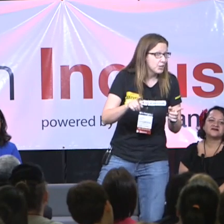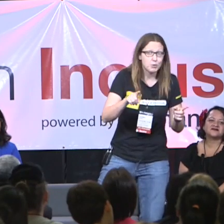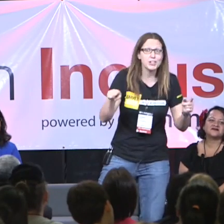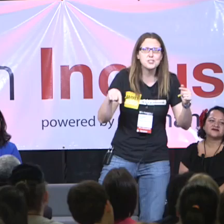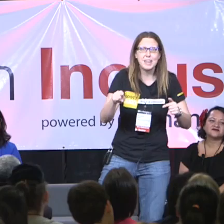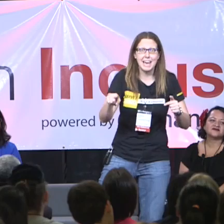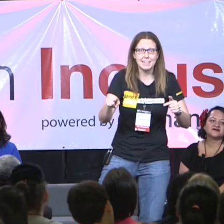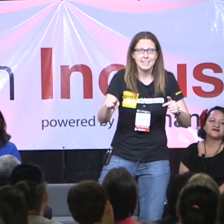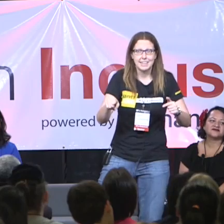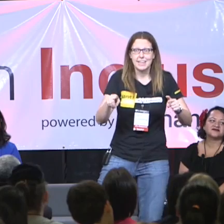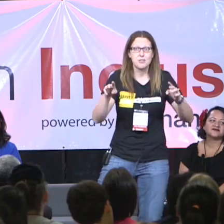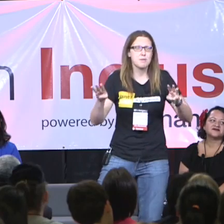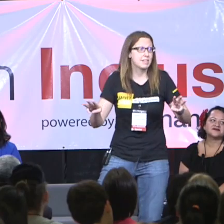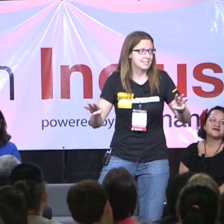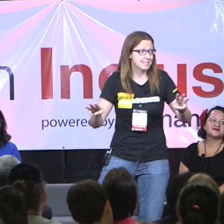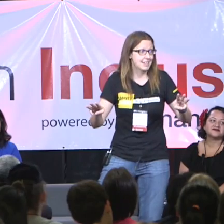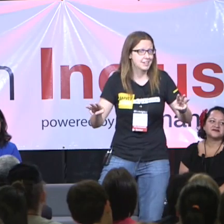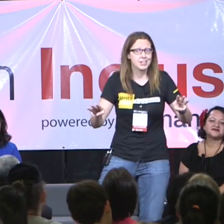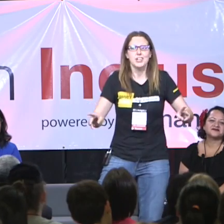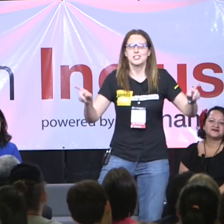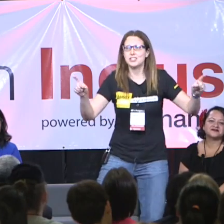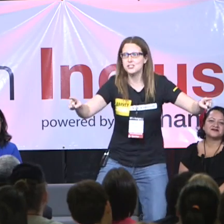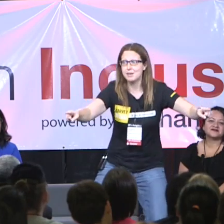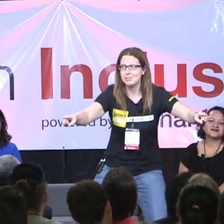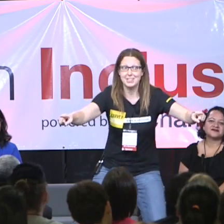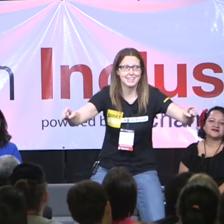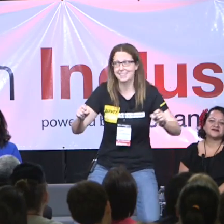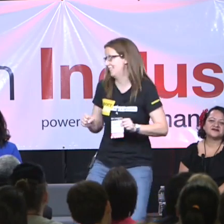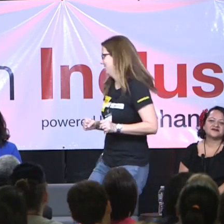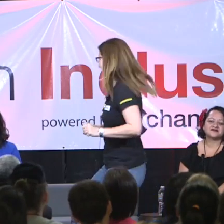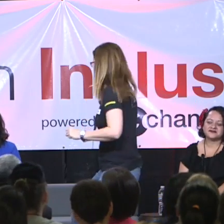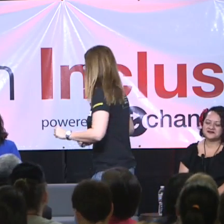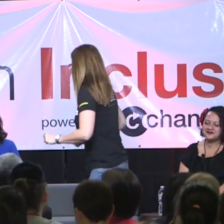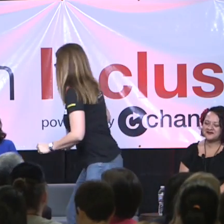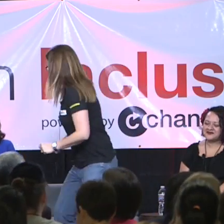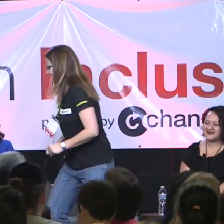thing, we're gonna do that in 3 minutes. Talk to your neighbors.